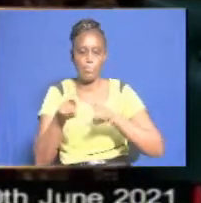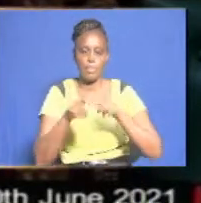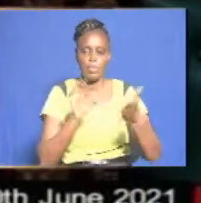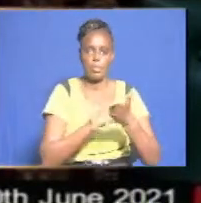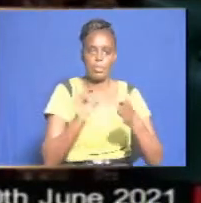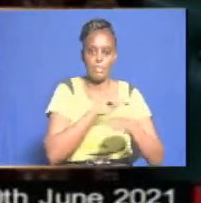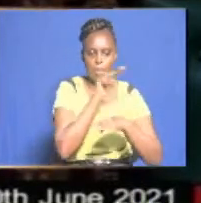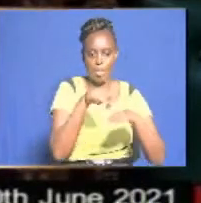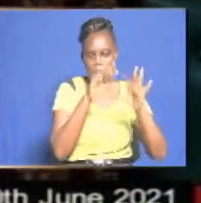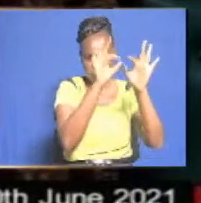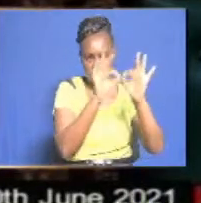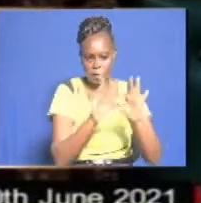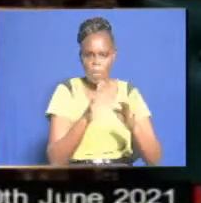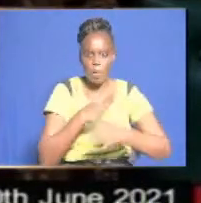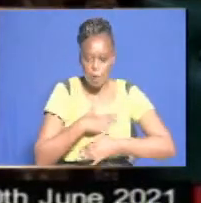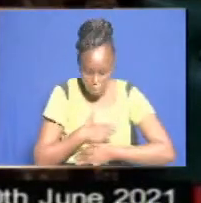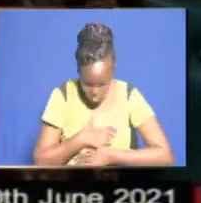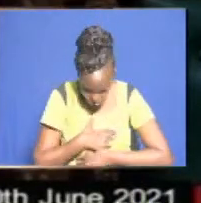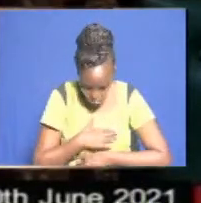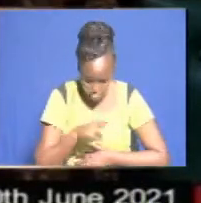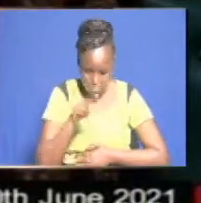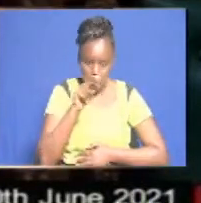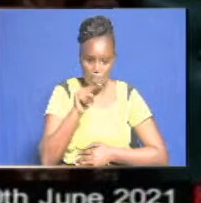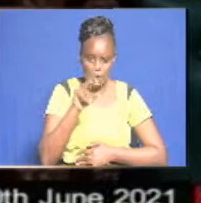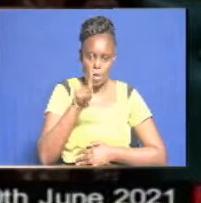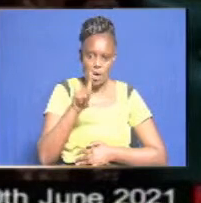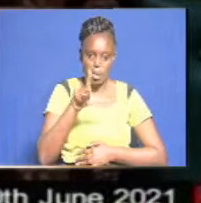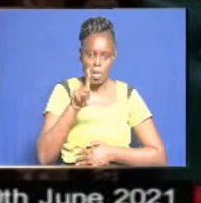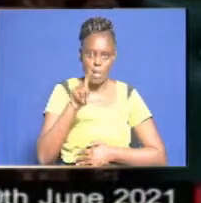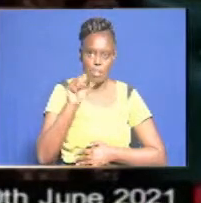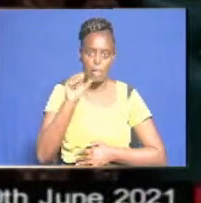National Treasury, the Honorable Nelson Gaishuye,